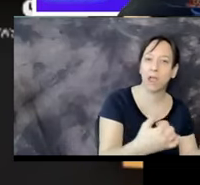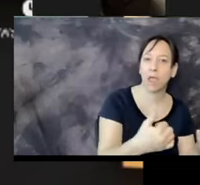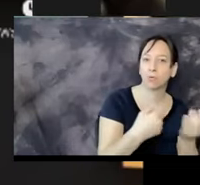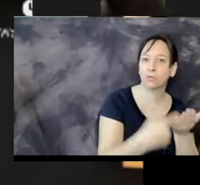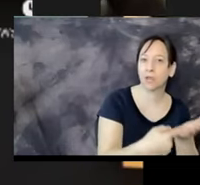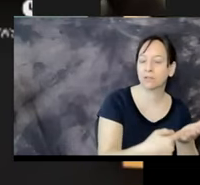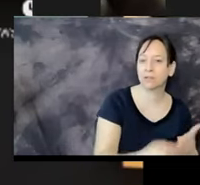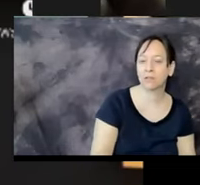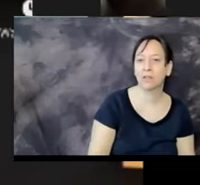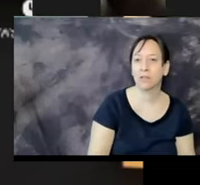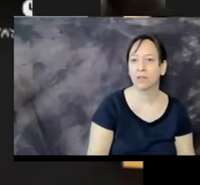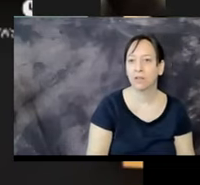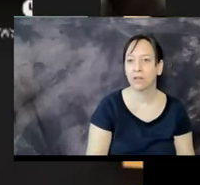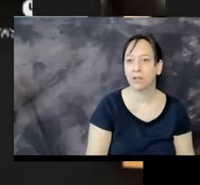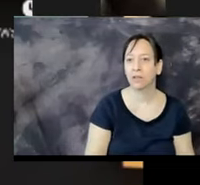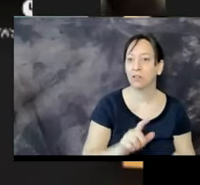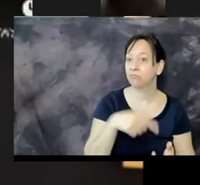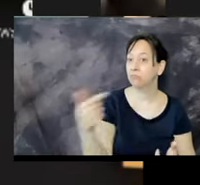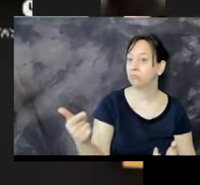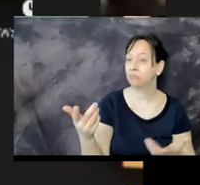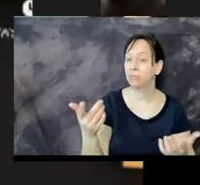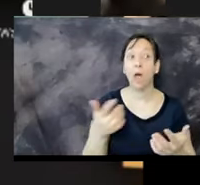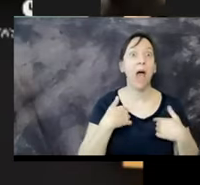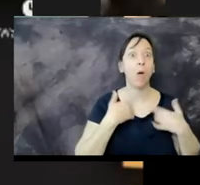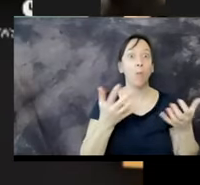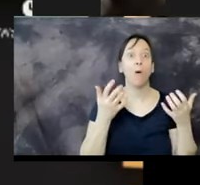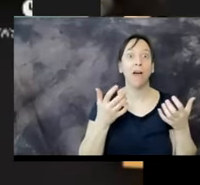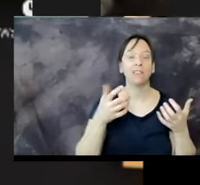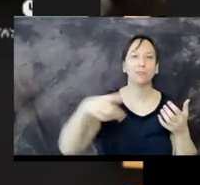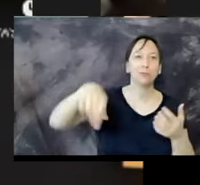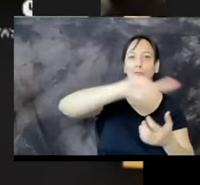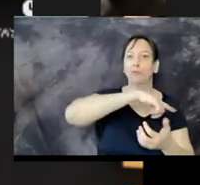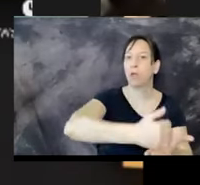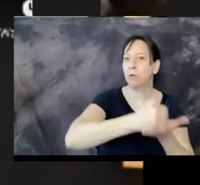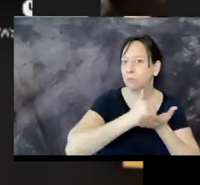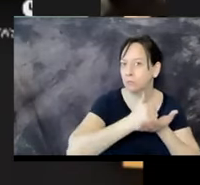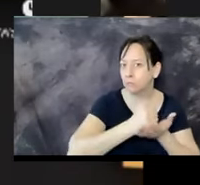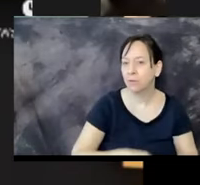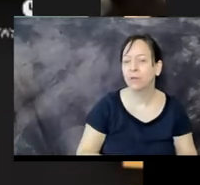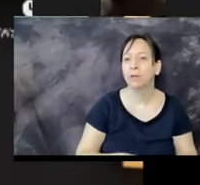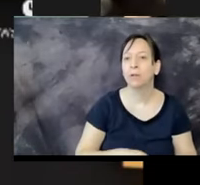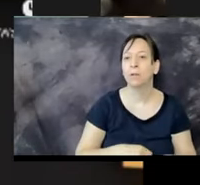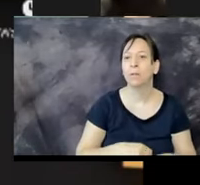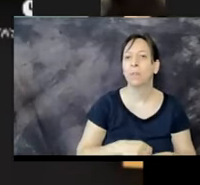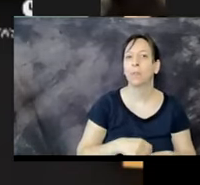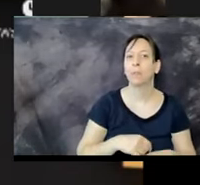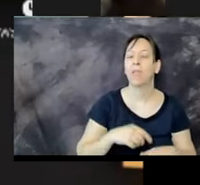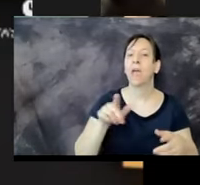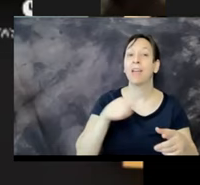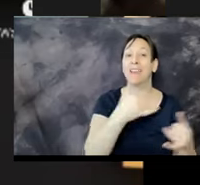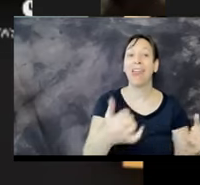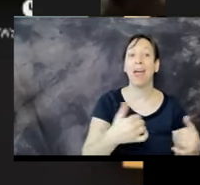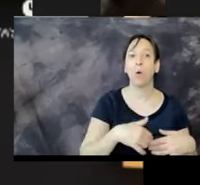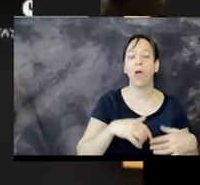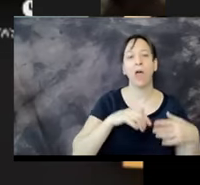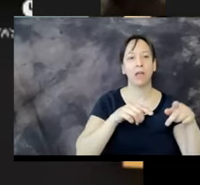I need some help from the audience on this. Does anyone have a how might we question? Please